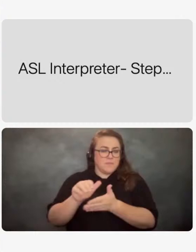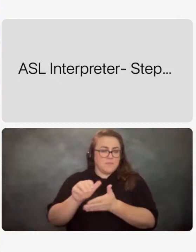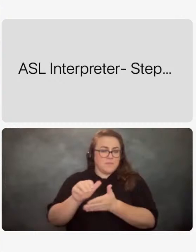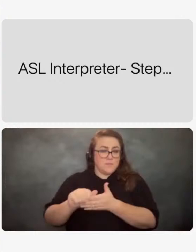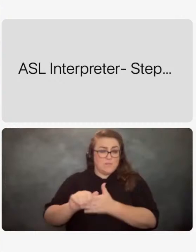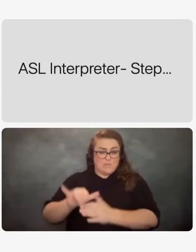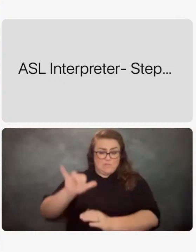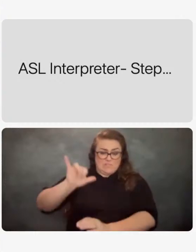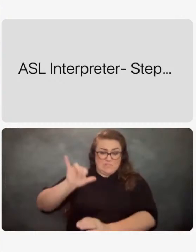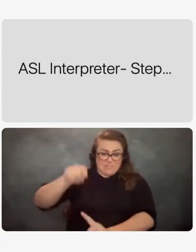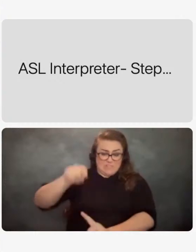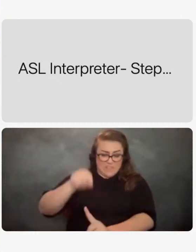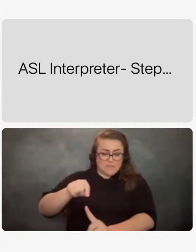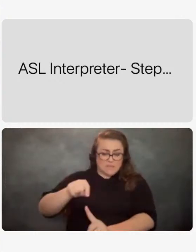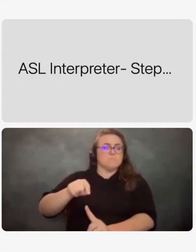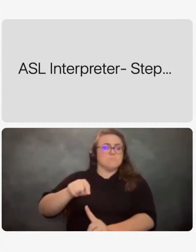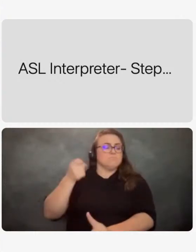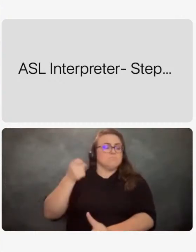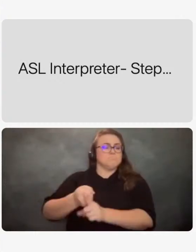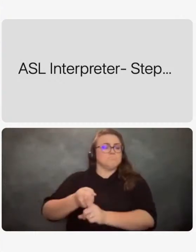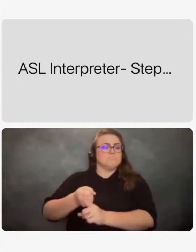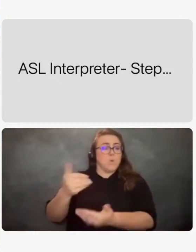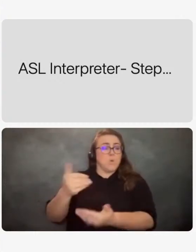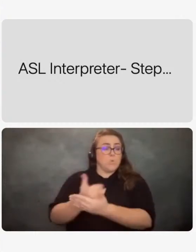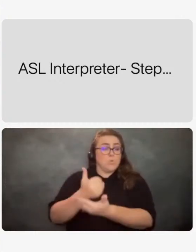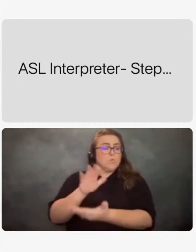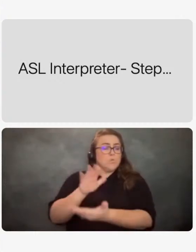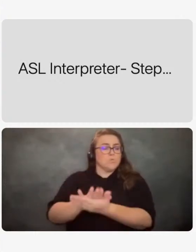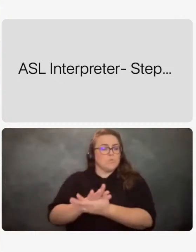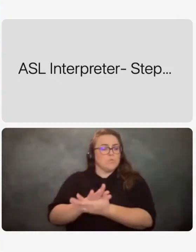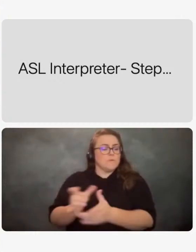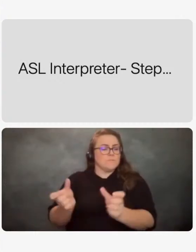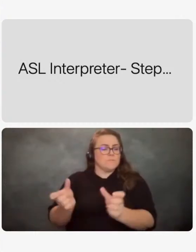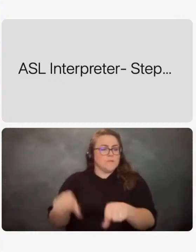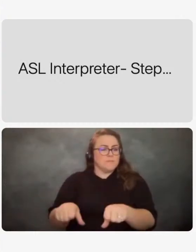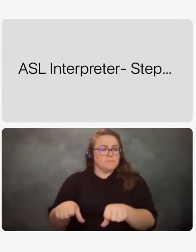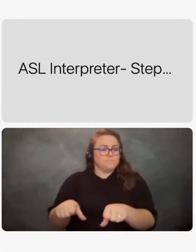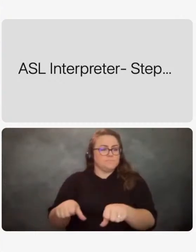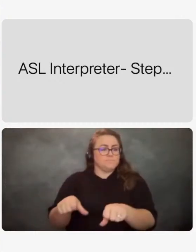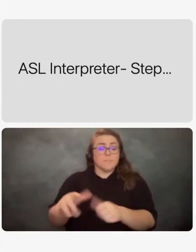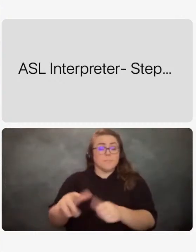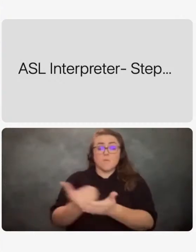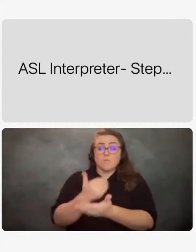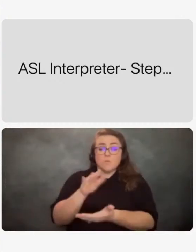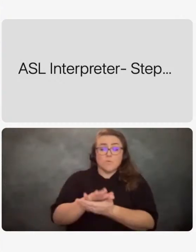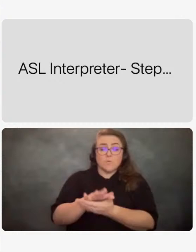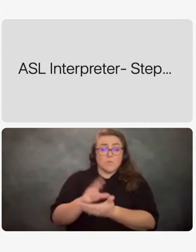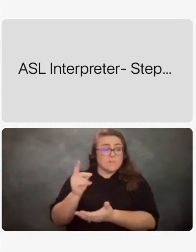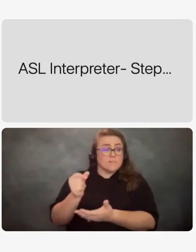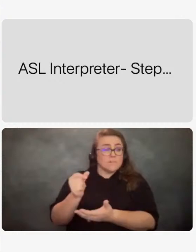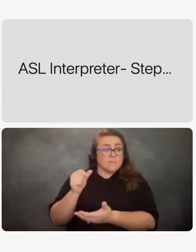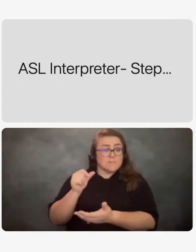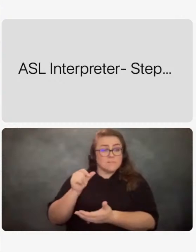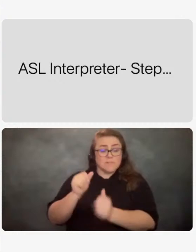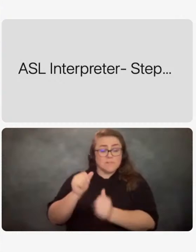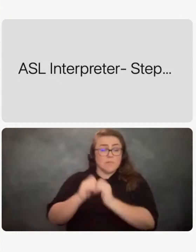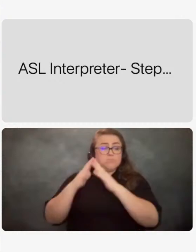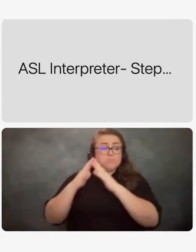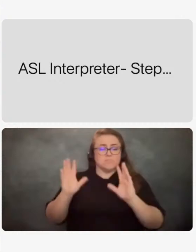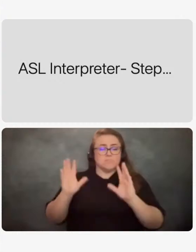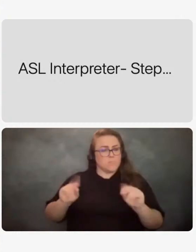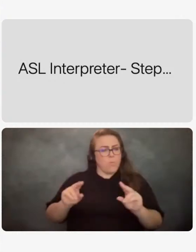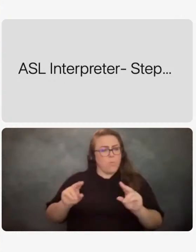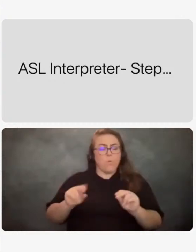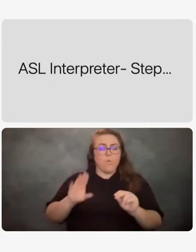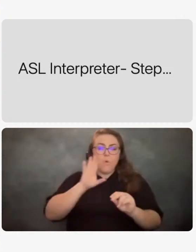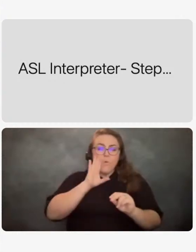school, as Rick and Owen both mentioned, will not be done overnight. There will be continued occupation of